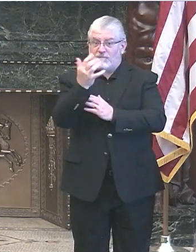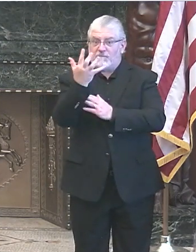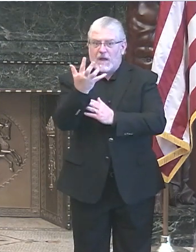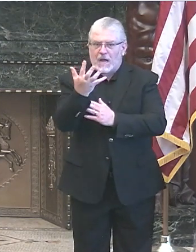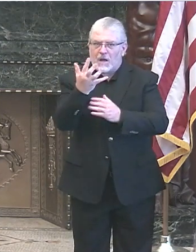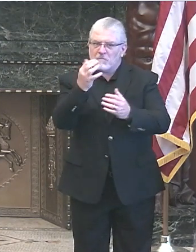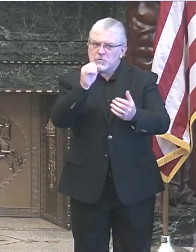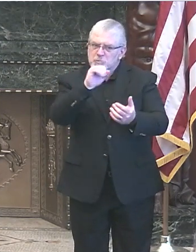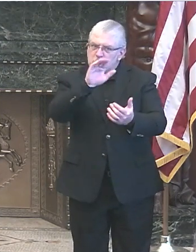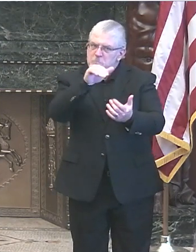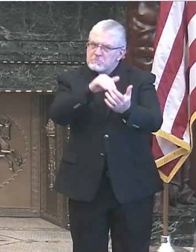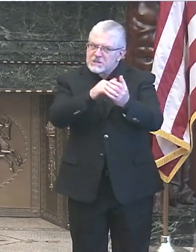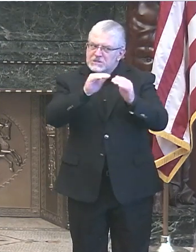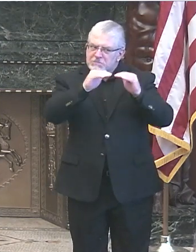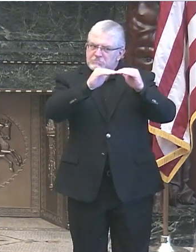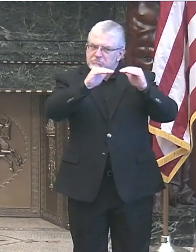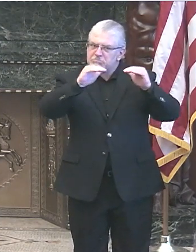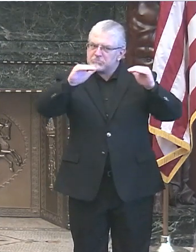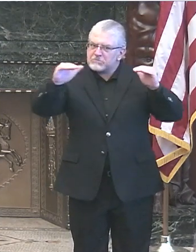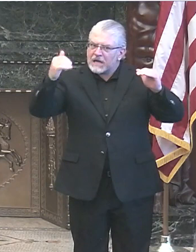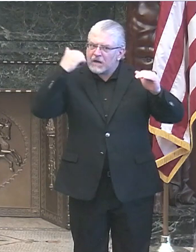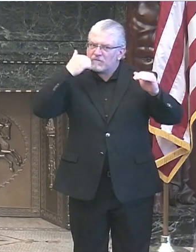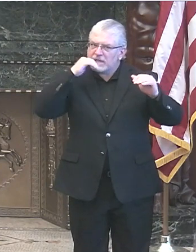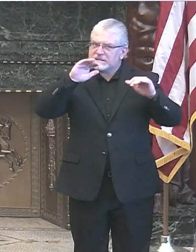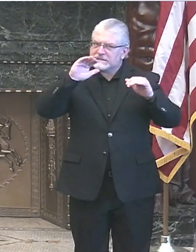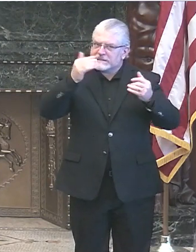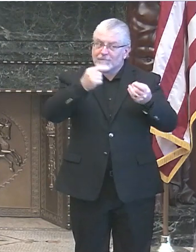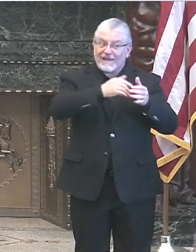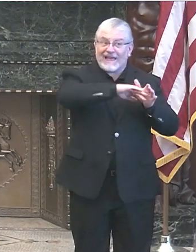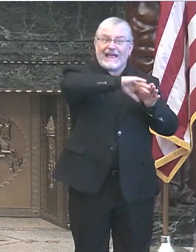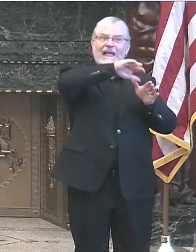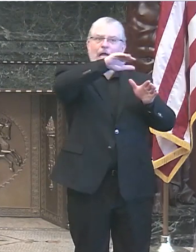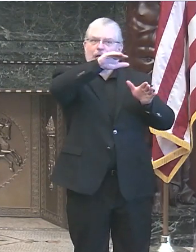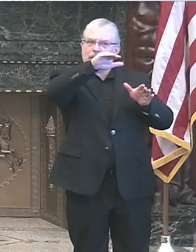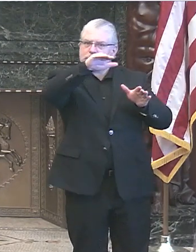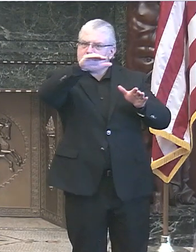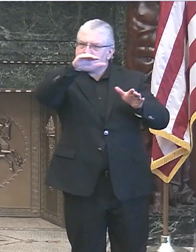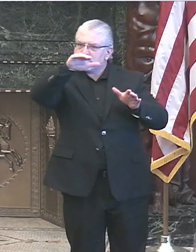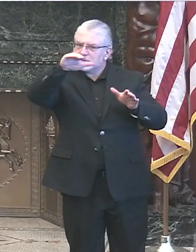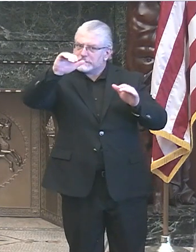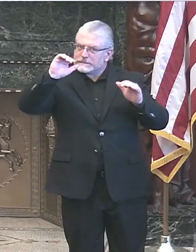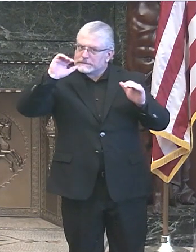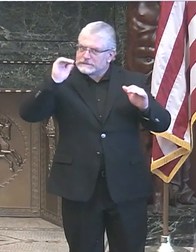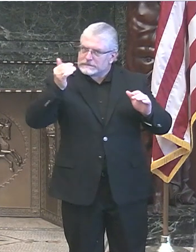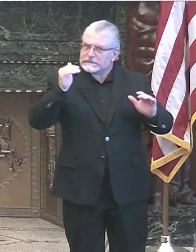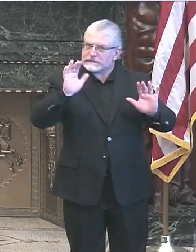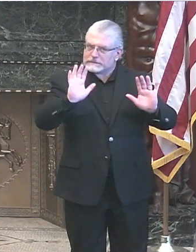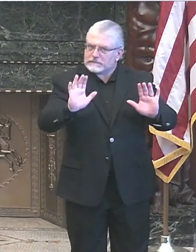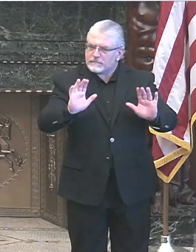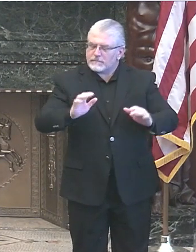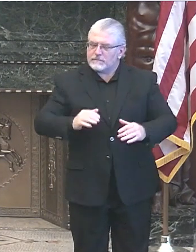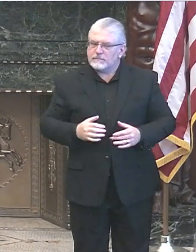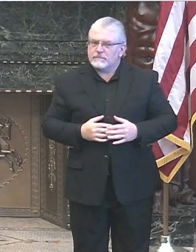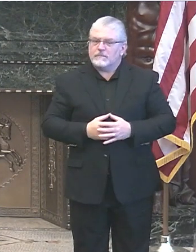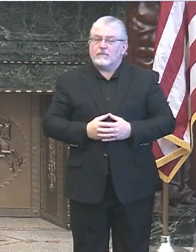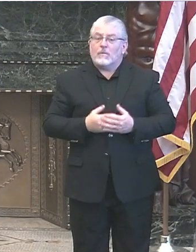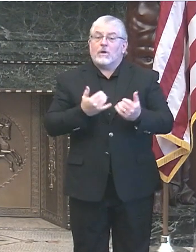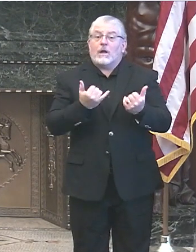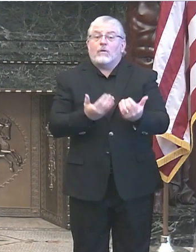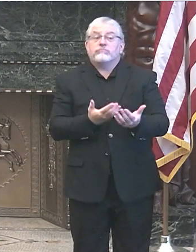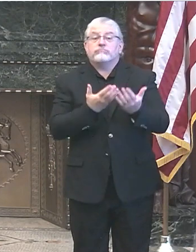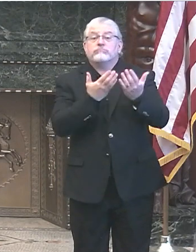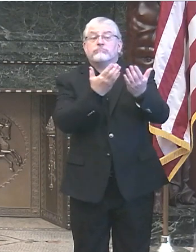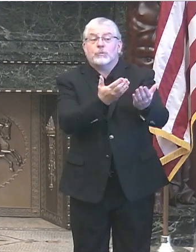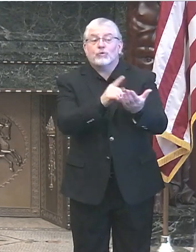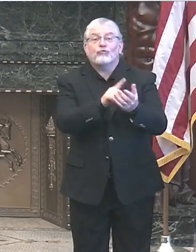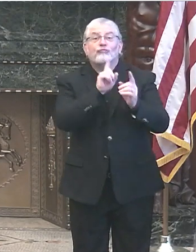means it looks like we are stabilizing. I want to report again, recommend again to reporters that they follow